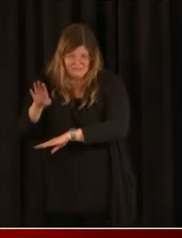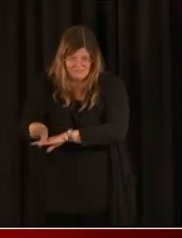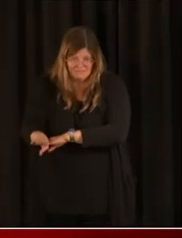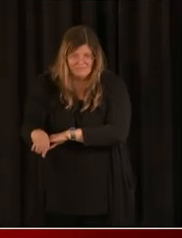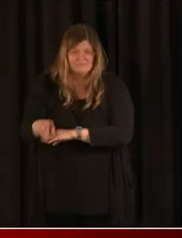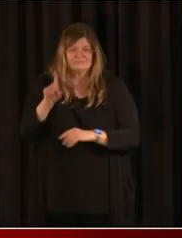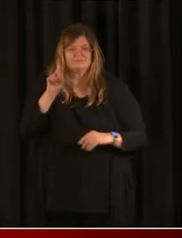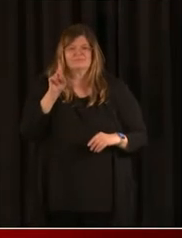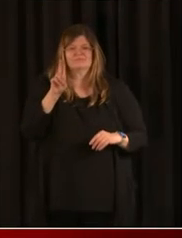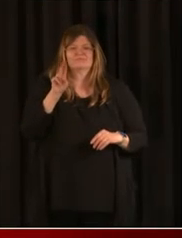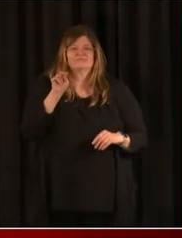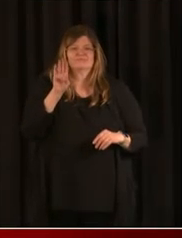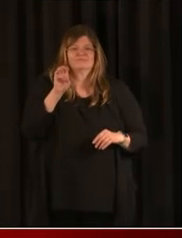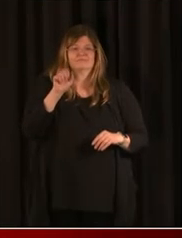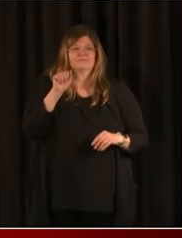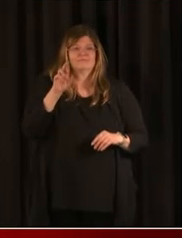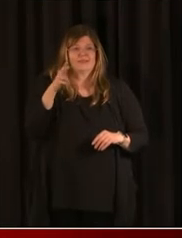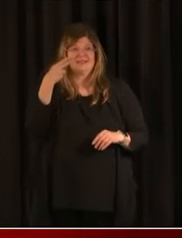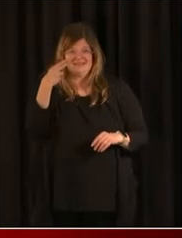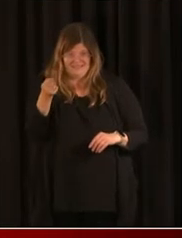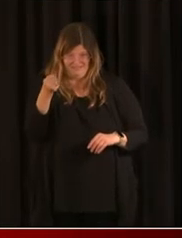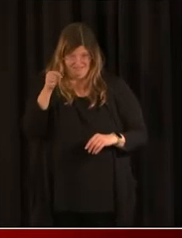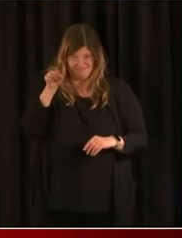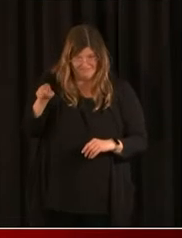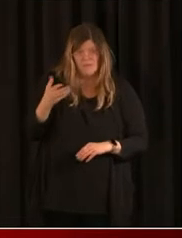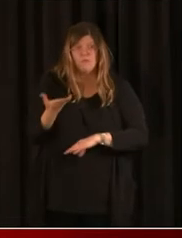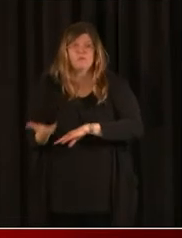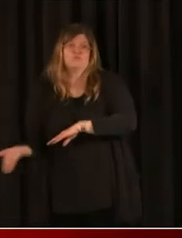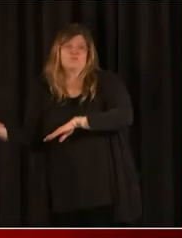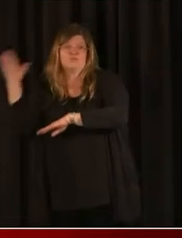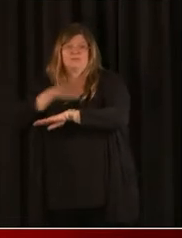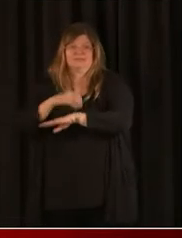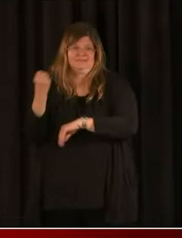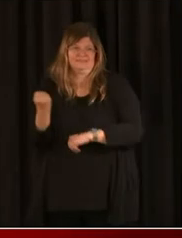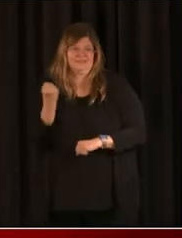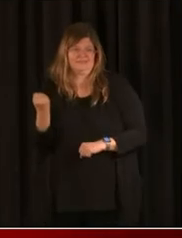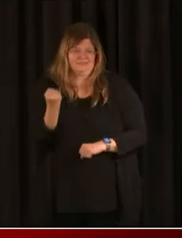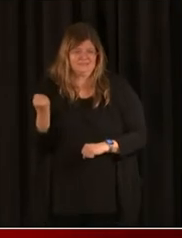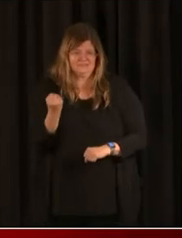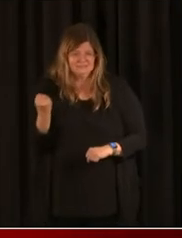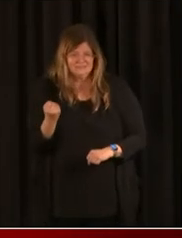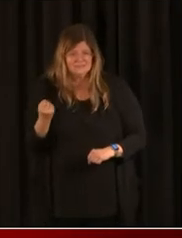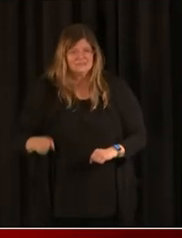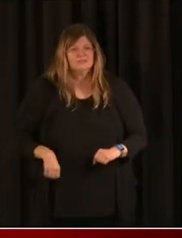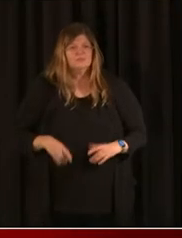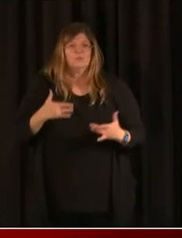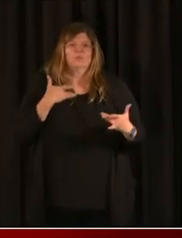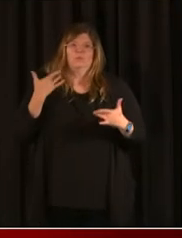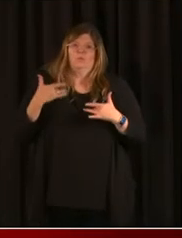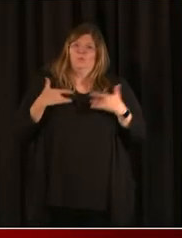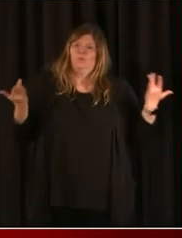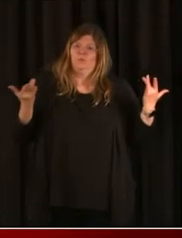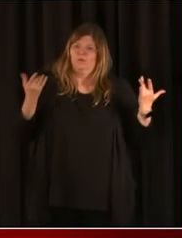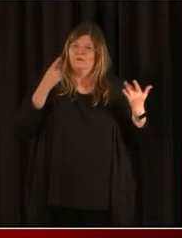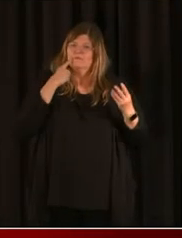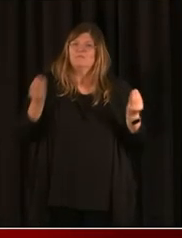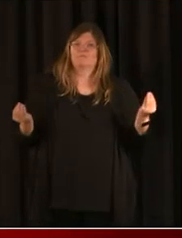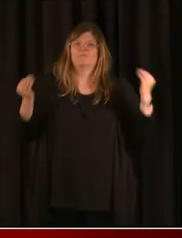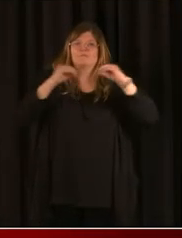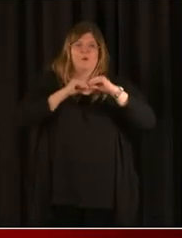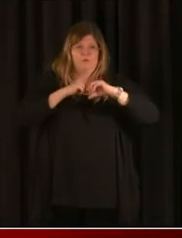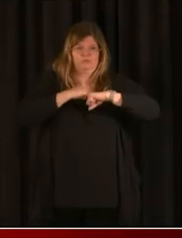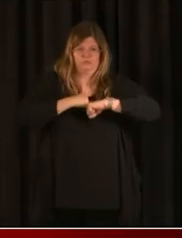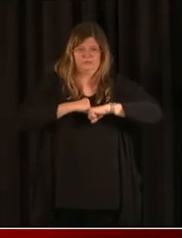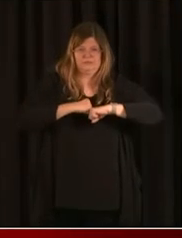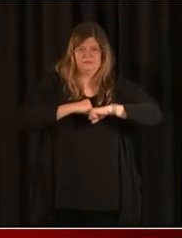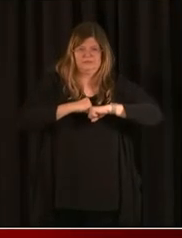School, and all day Saturday of this week. So really excited for folks to get this extra protection as we prepare